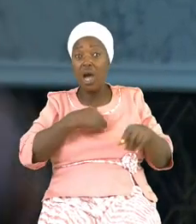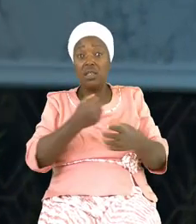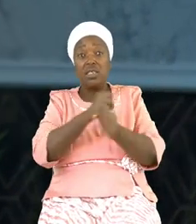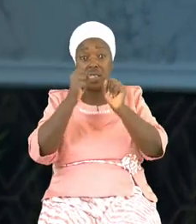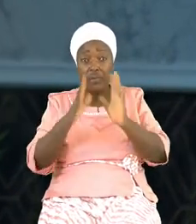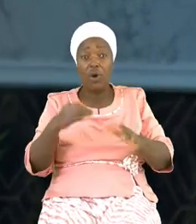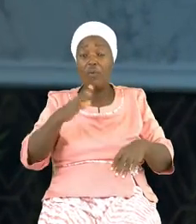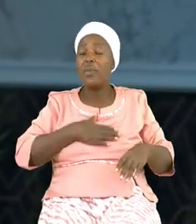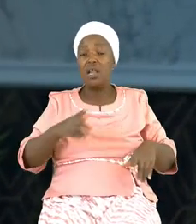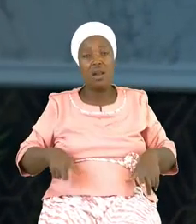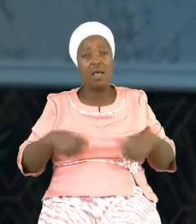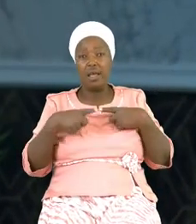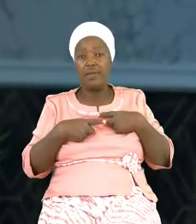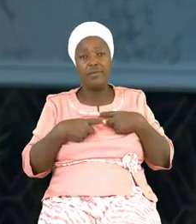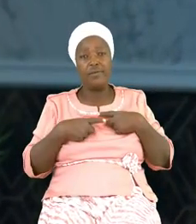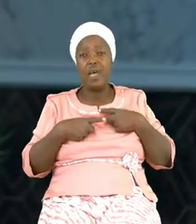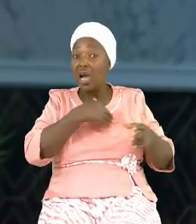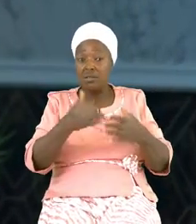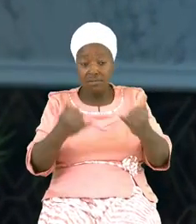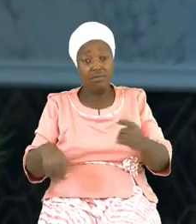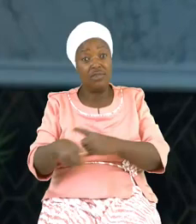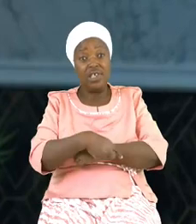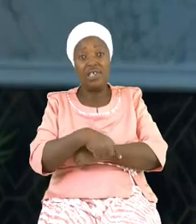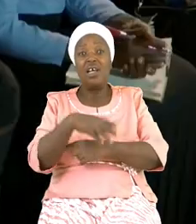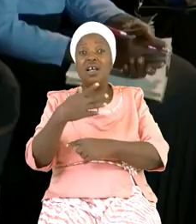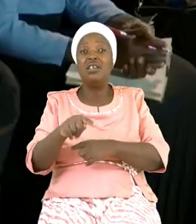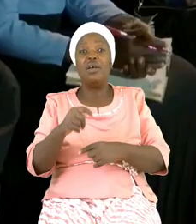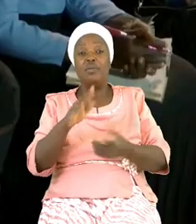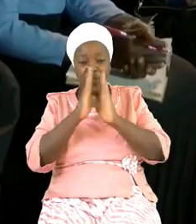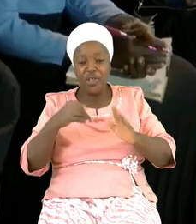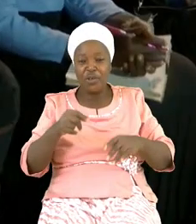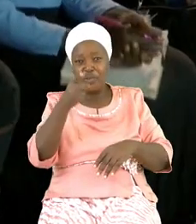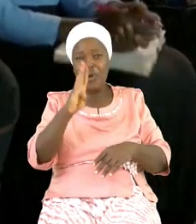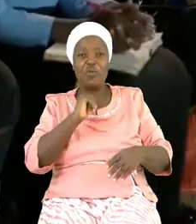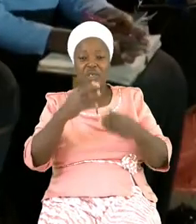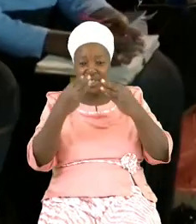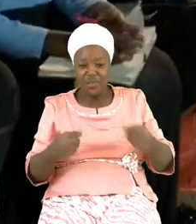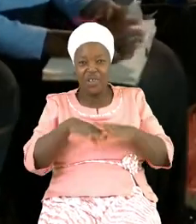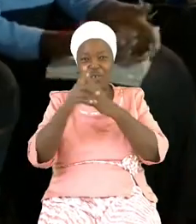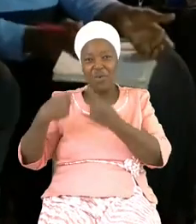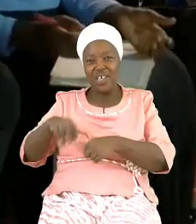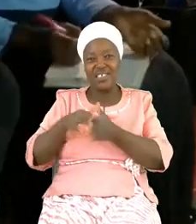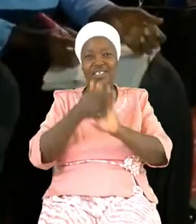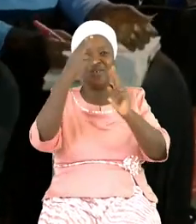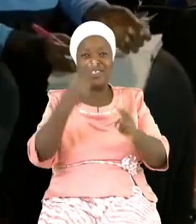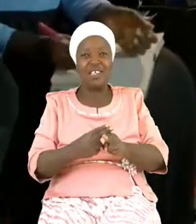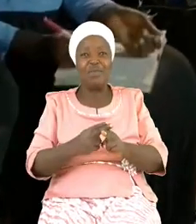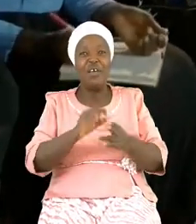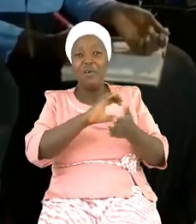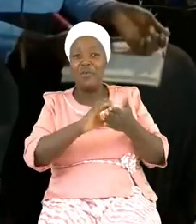my life. And today the peace of God will settle in your heart. Look at verse 9.